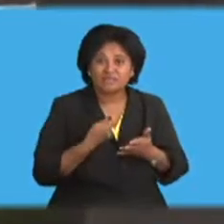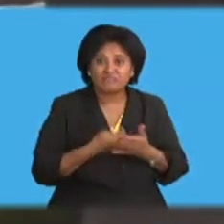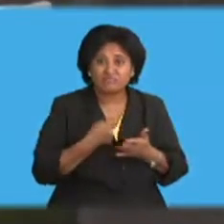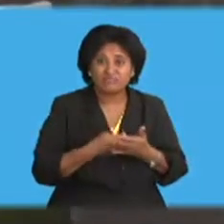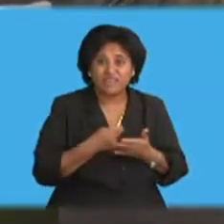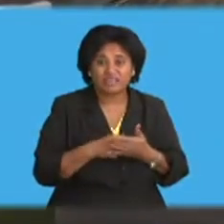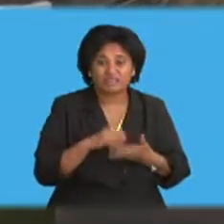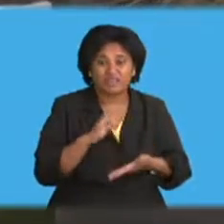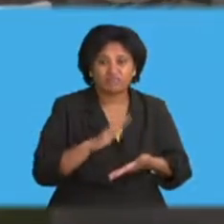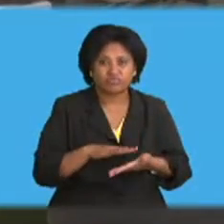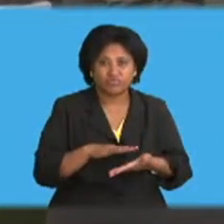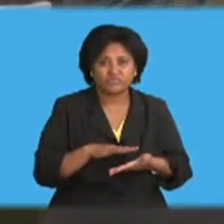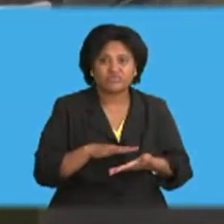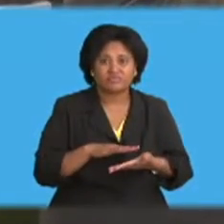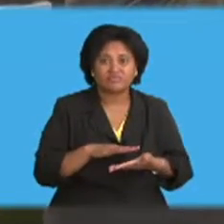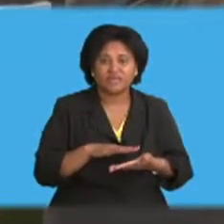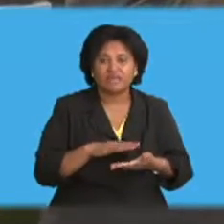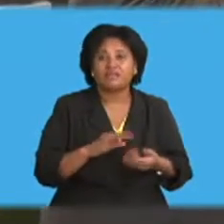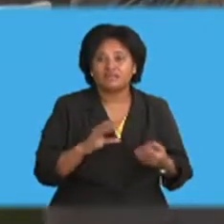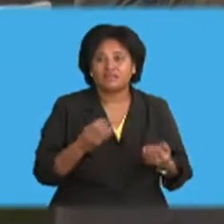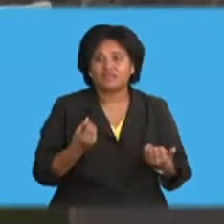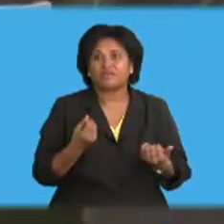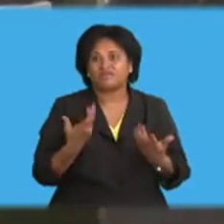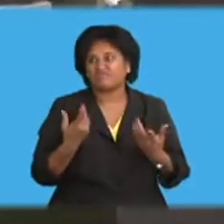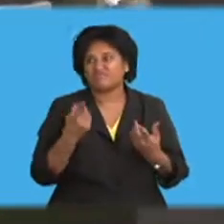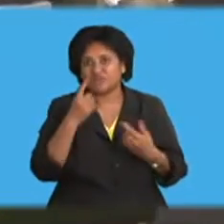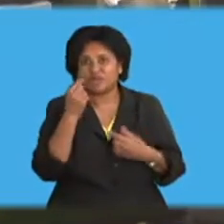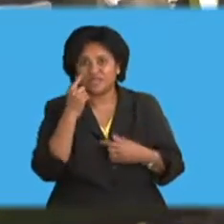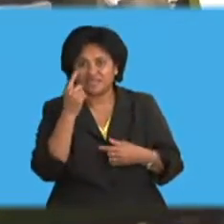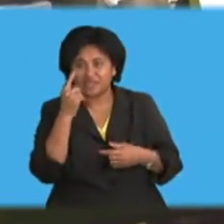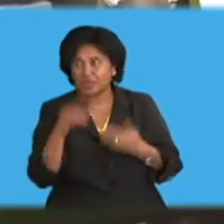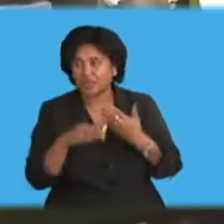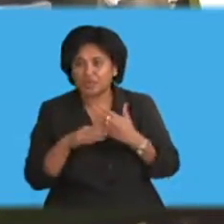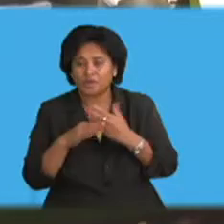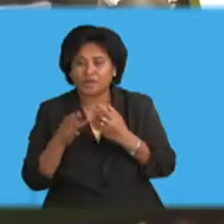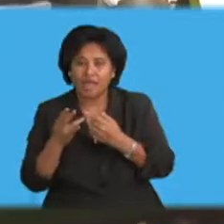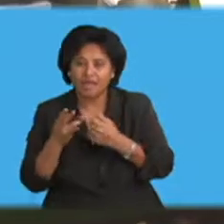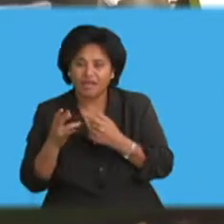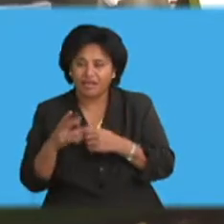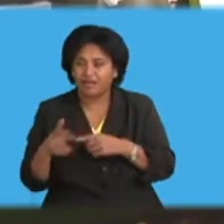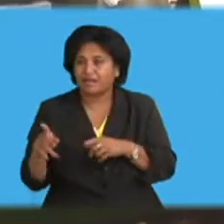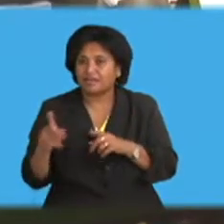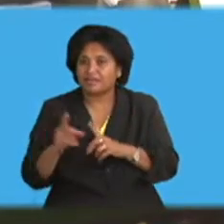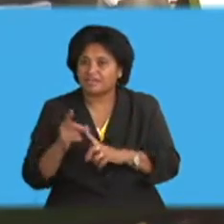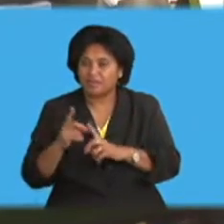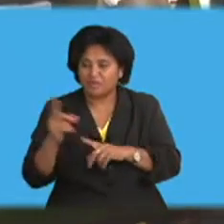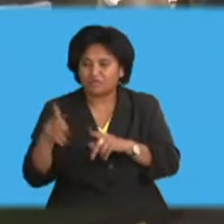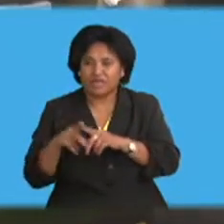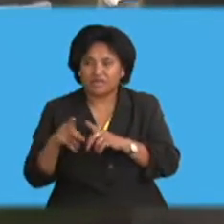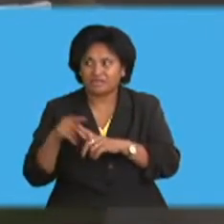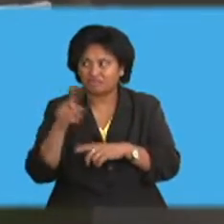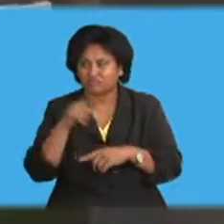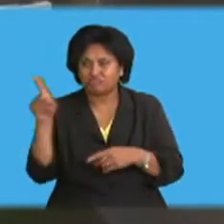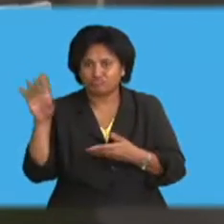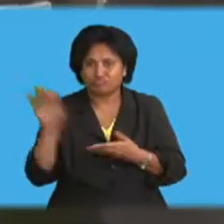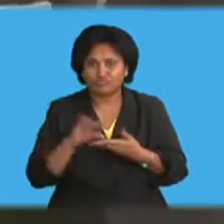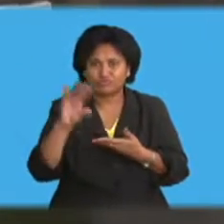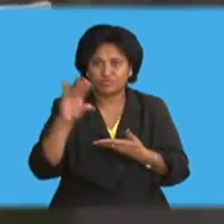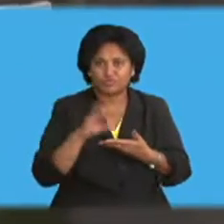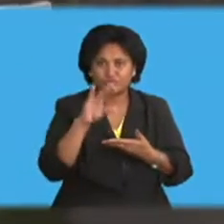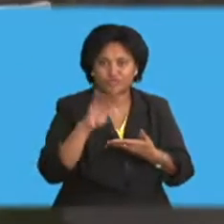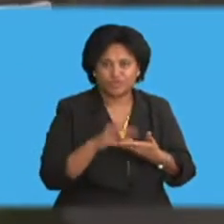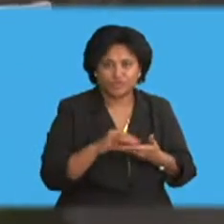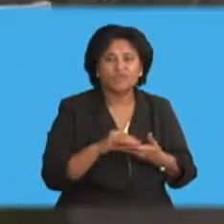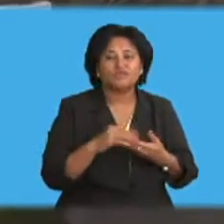coffers back then. That is pretty obvious, Madam Speaker. So this again, I can say that is one